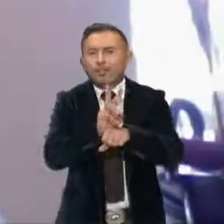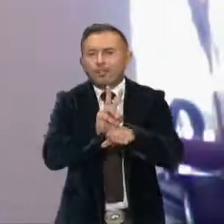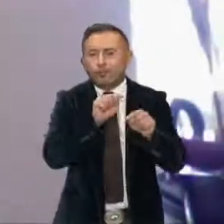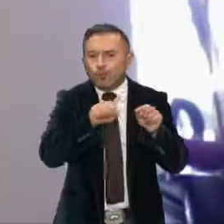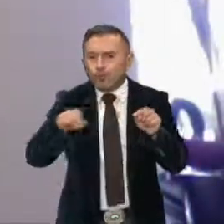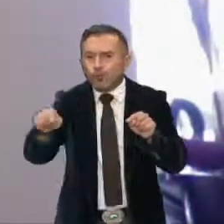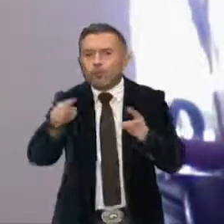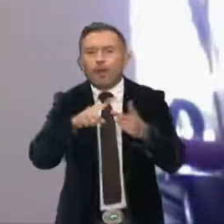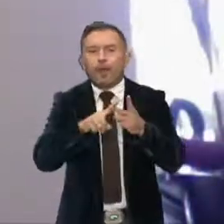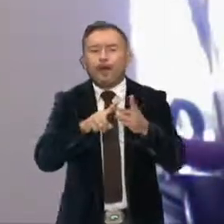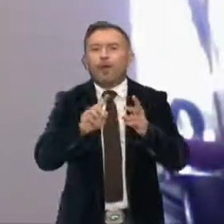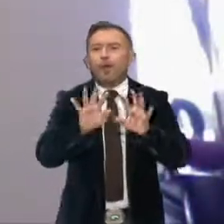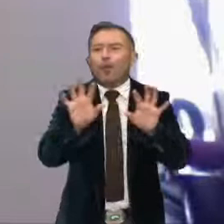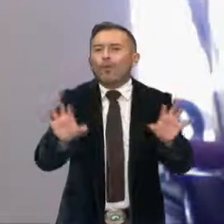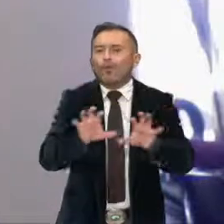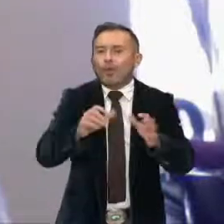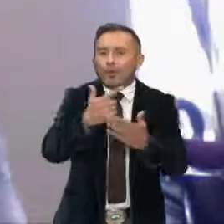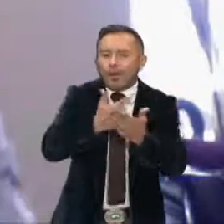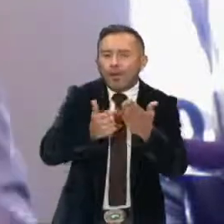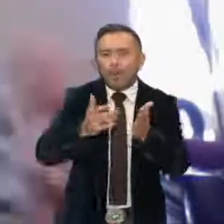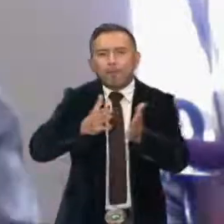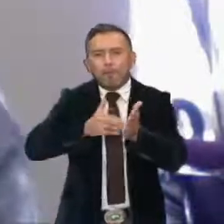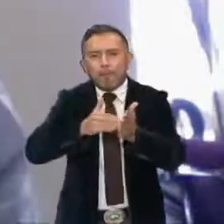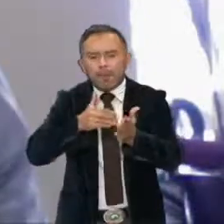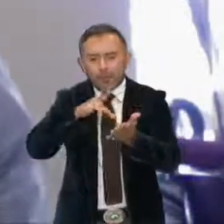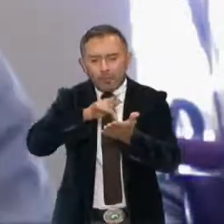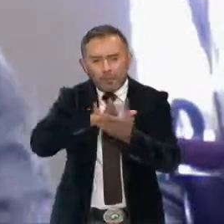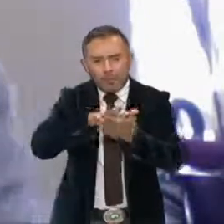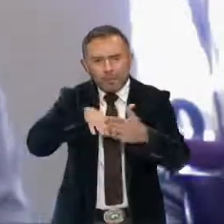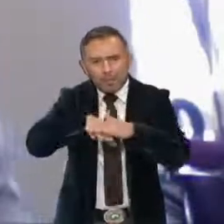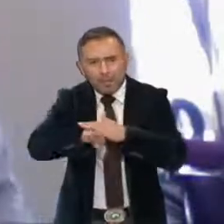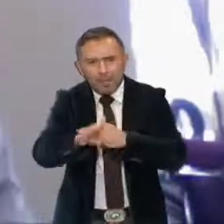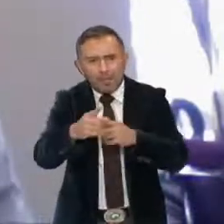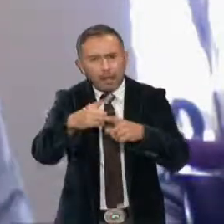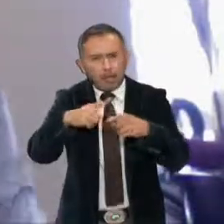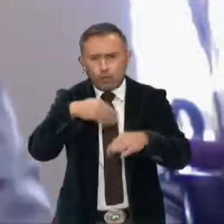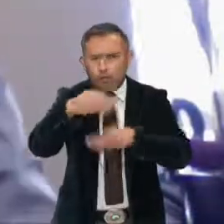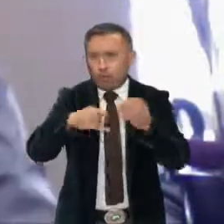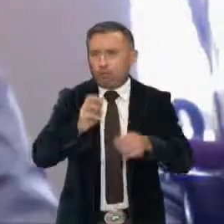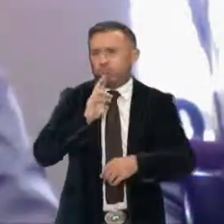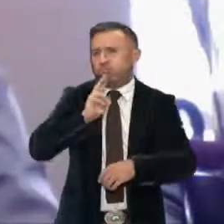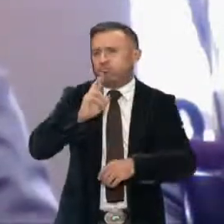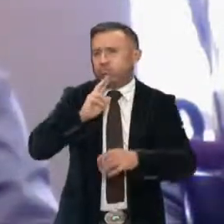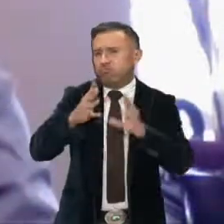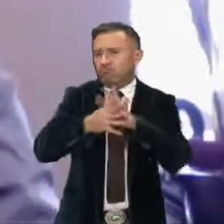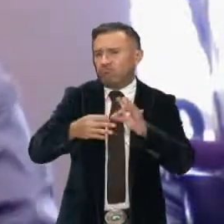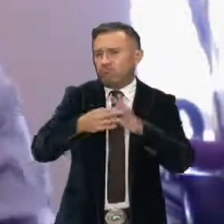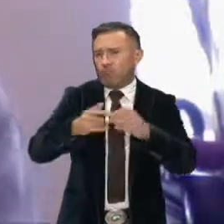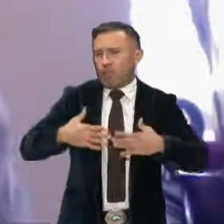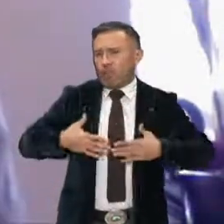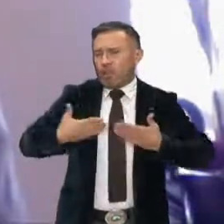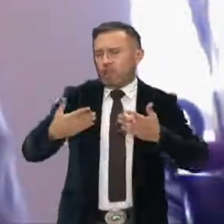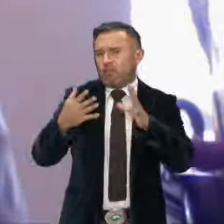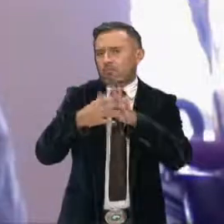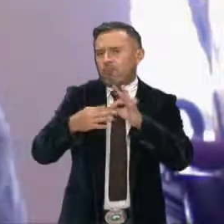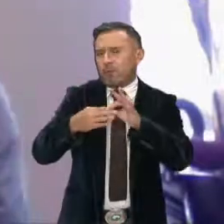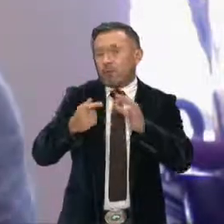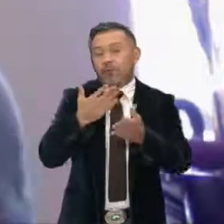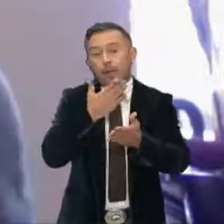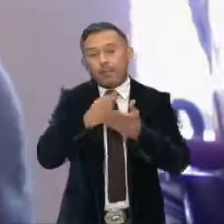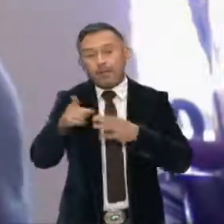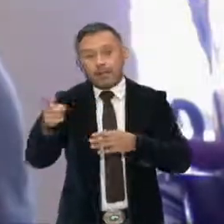the chain of custody, IT, the printing of ballots, etc. Also, the